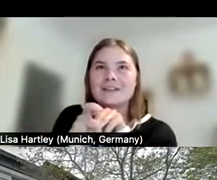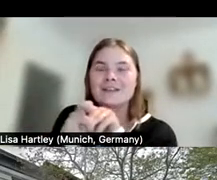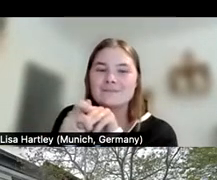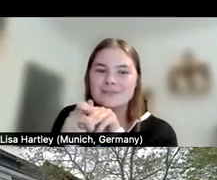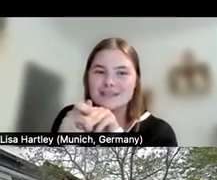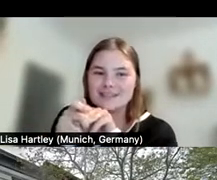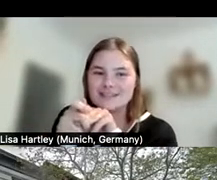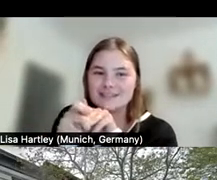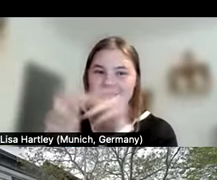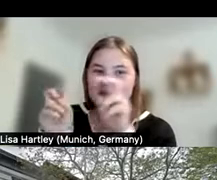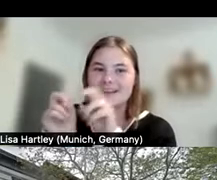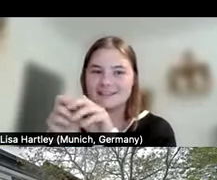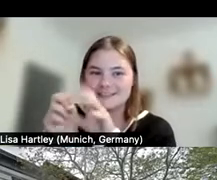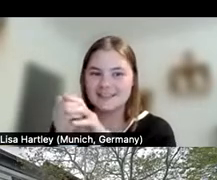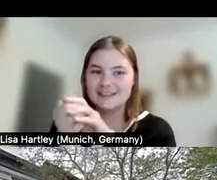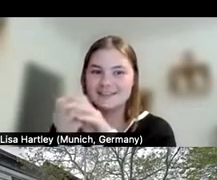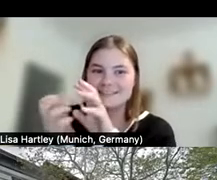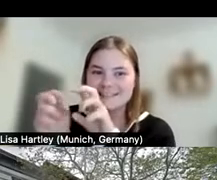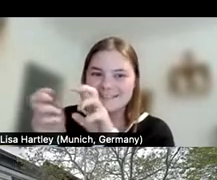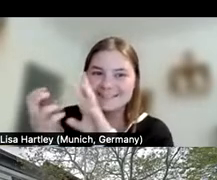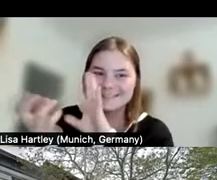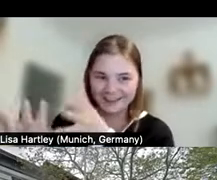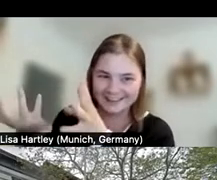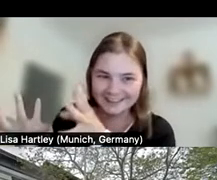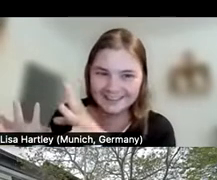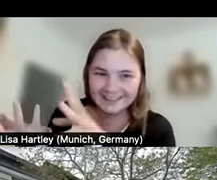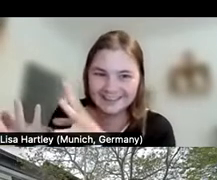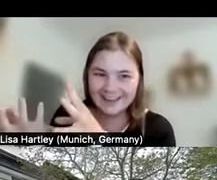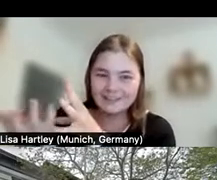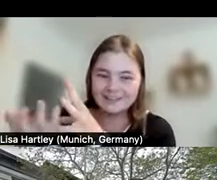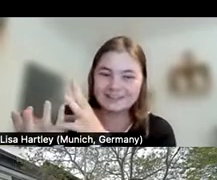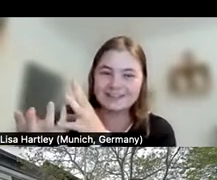if this looks like a sign,